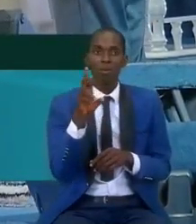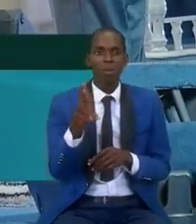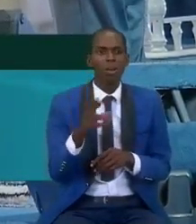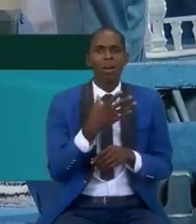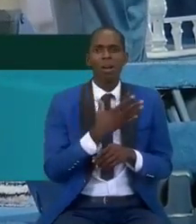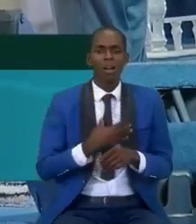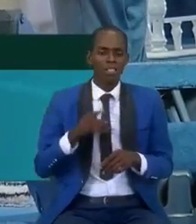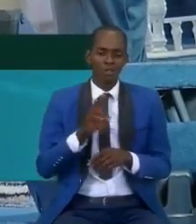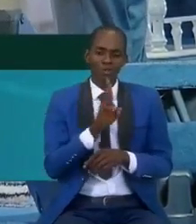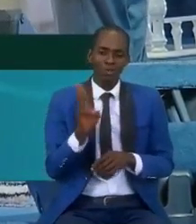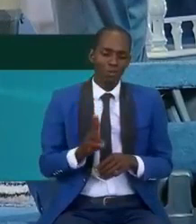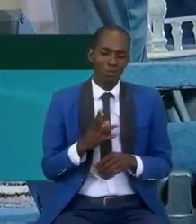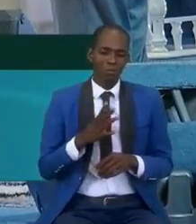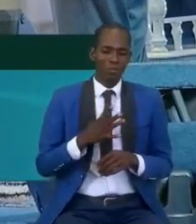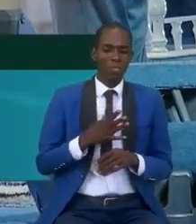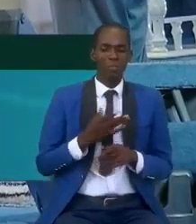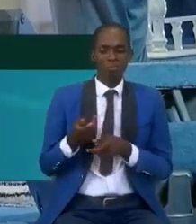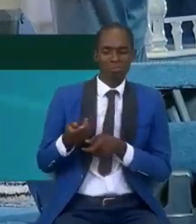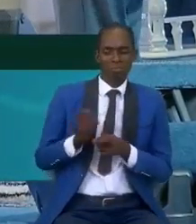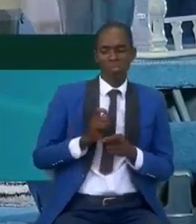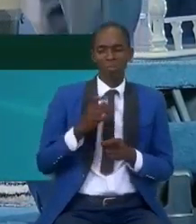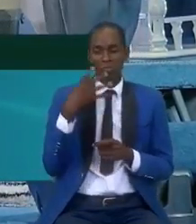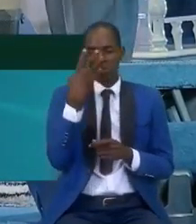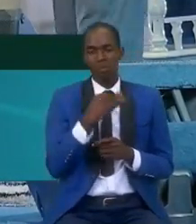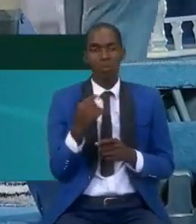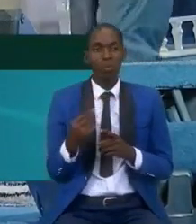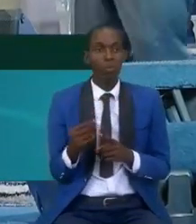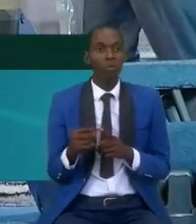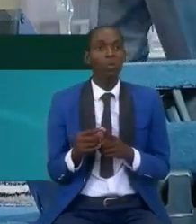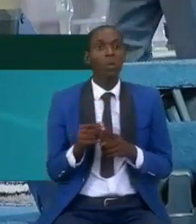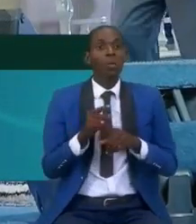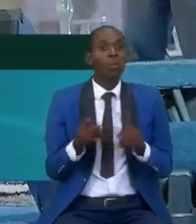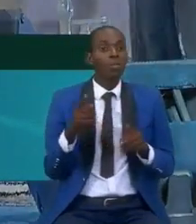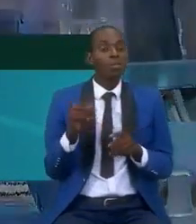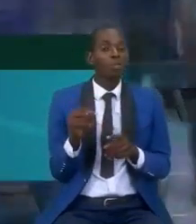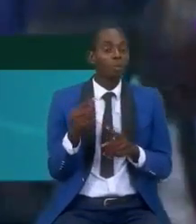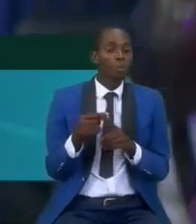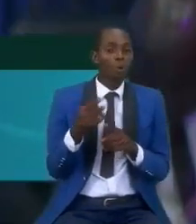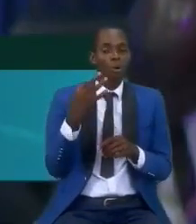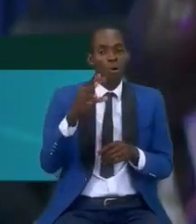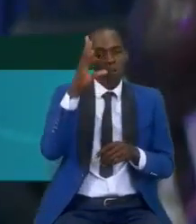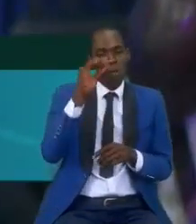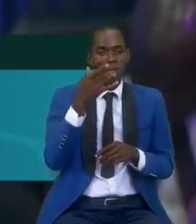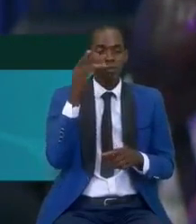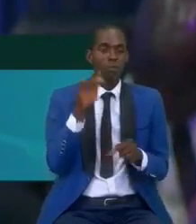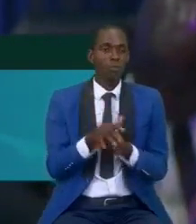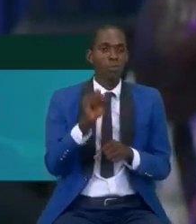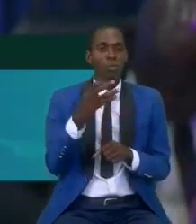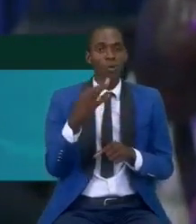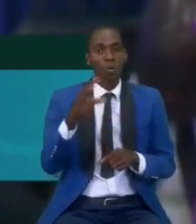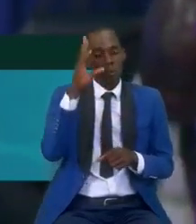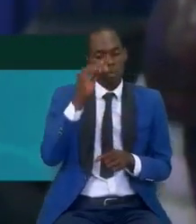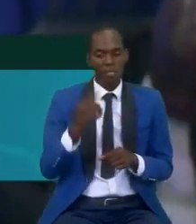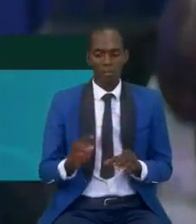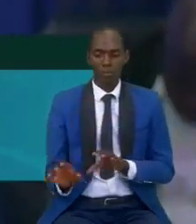the words of men, and the promise of men, and the activities of men, like the grass that withers, and